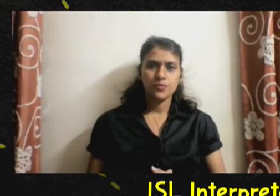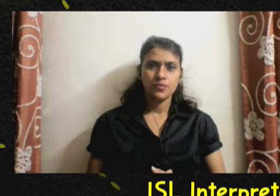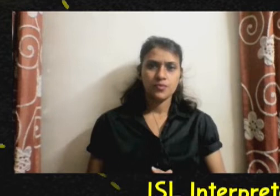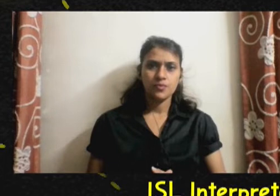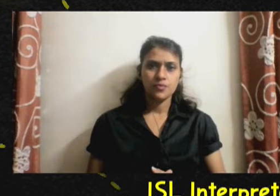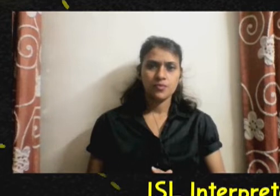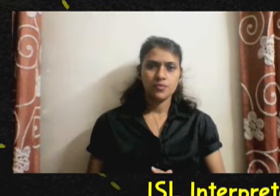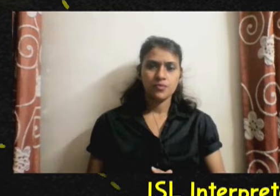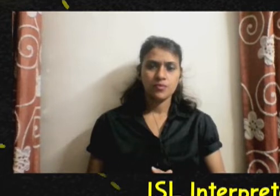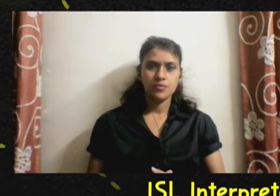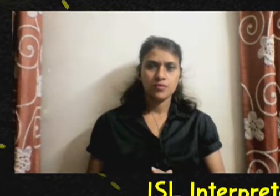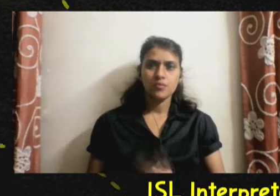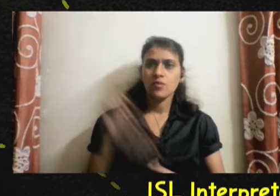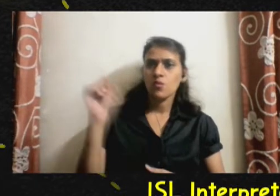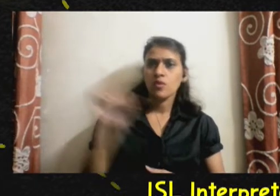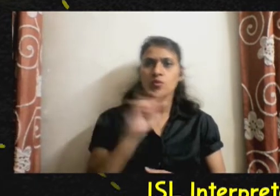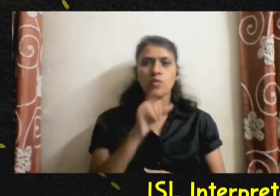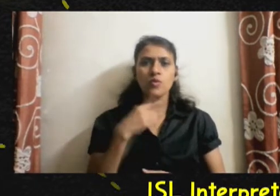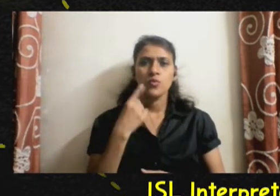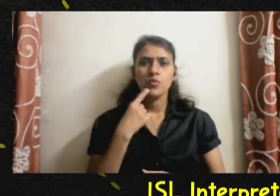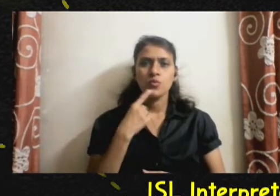Who wants to go first?